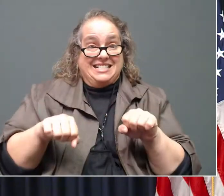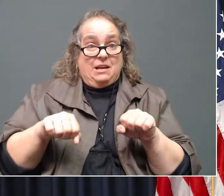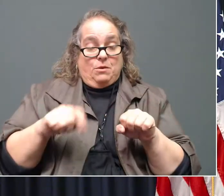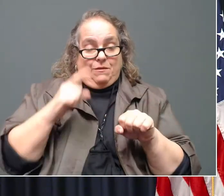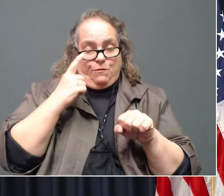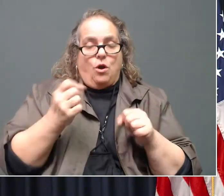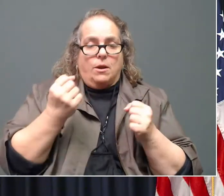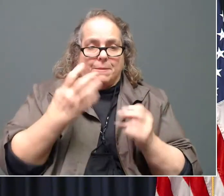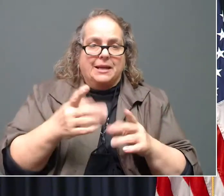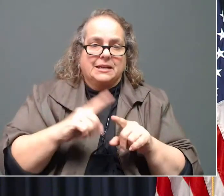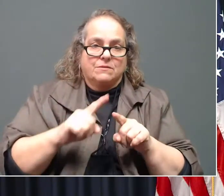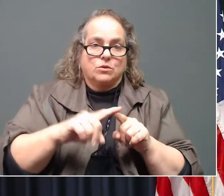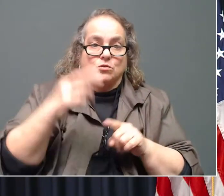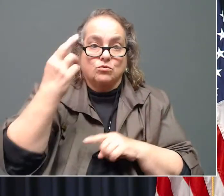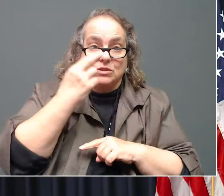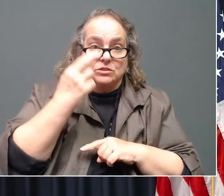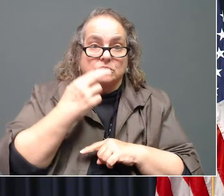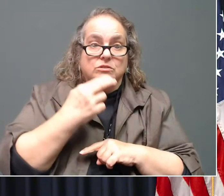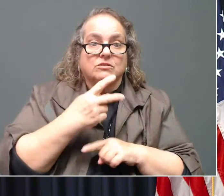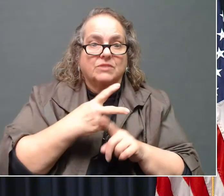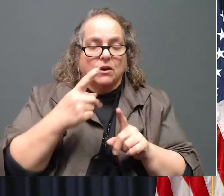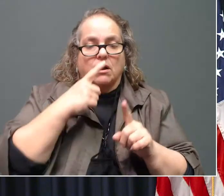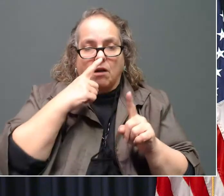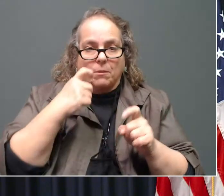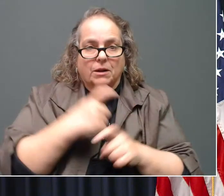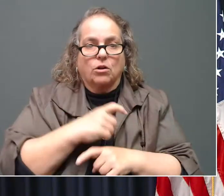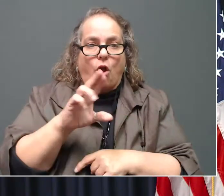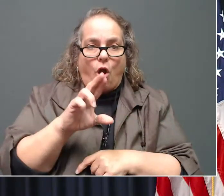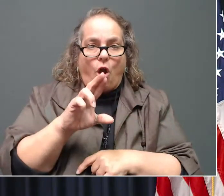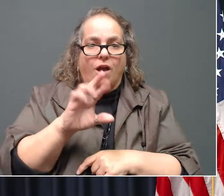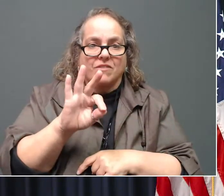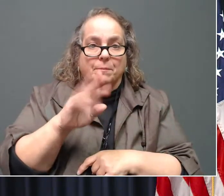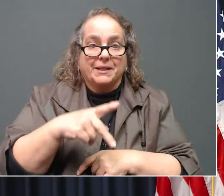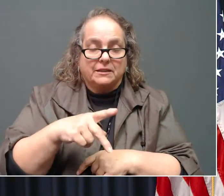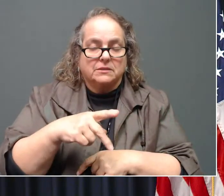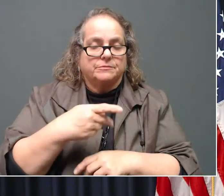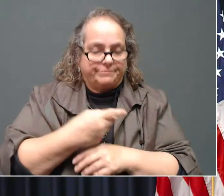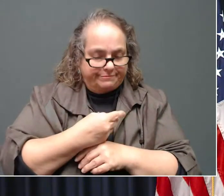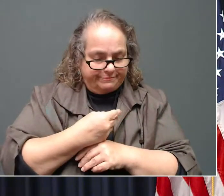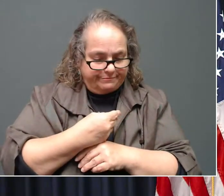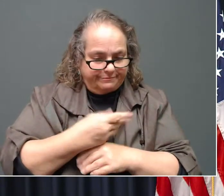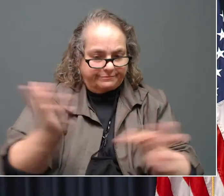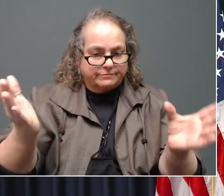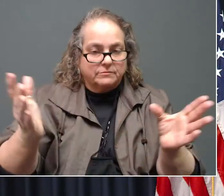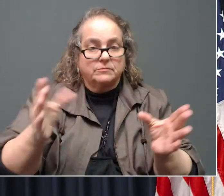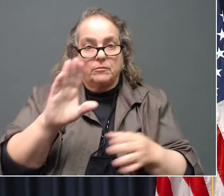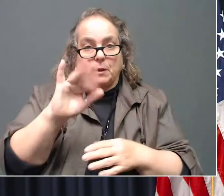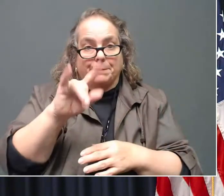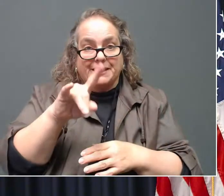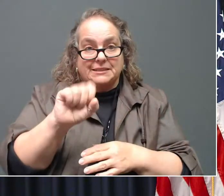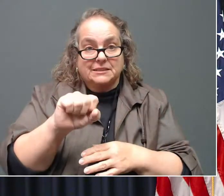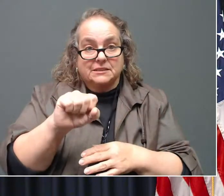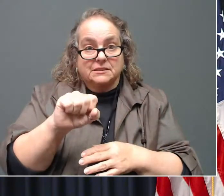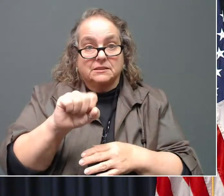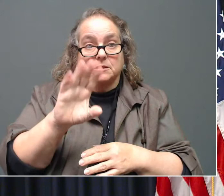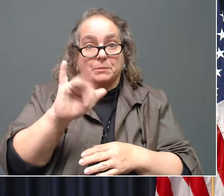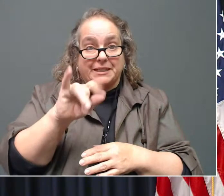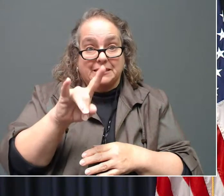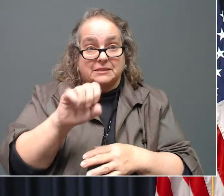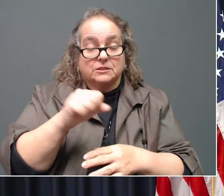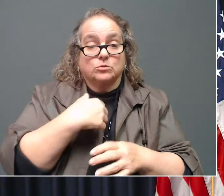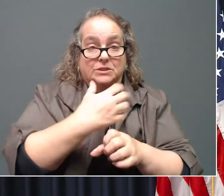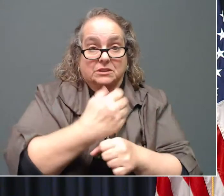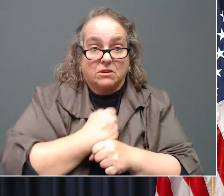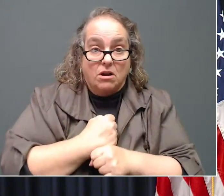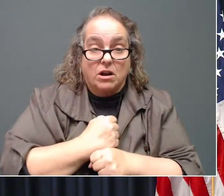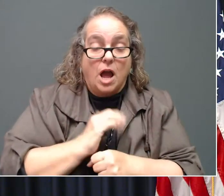reasons. We're pretty complicated RFP that went out. We have all of the bids now in. Our hope is that